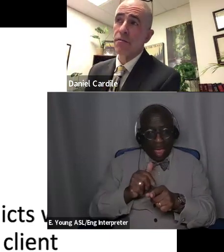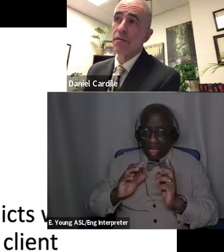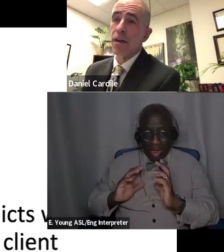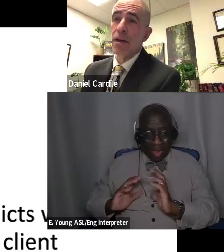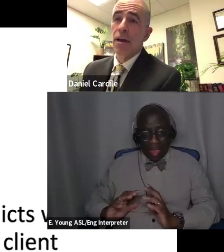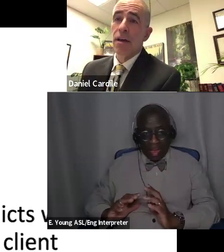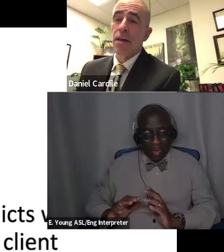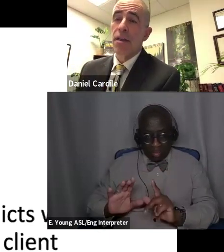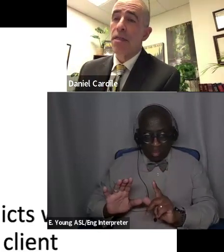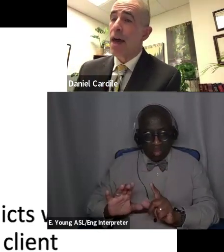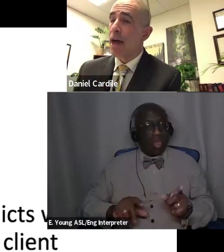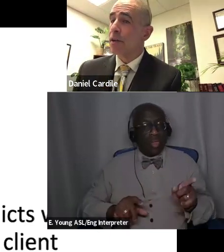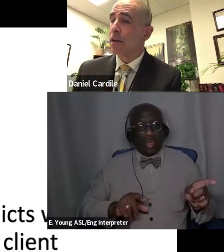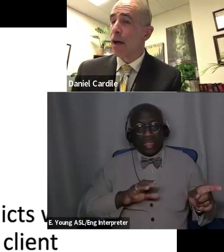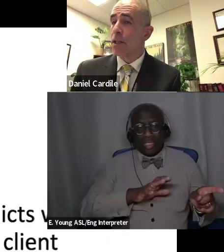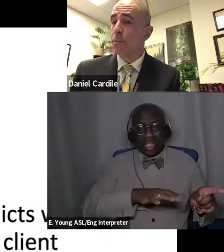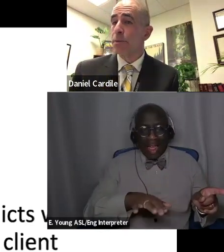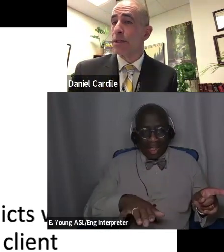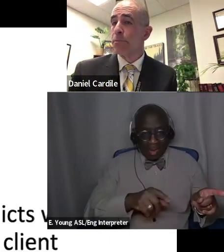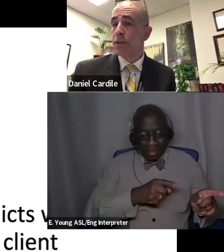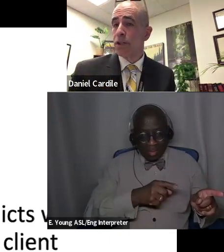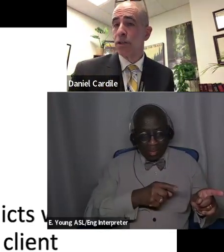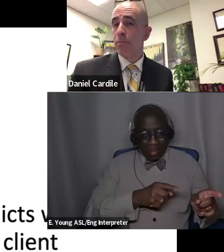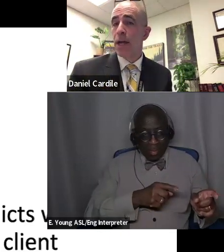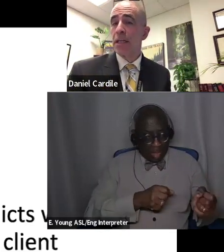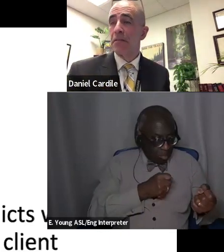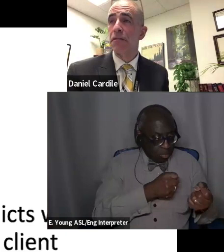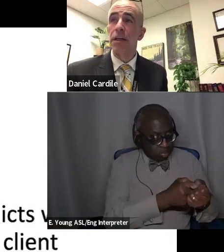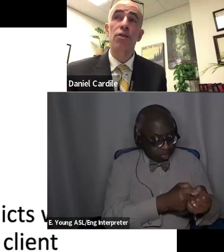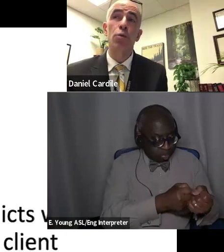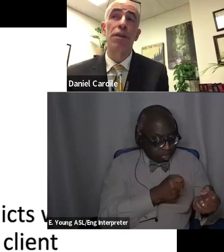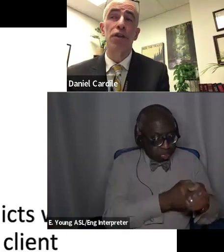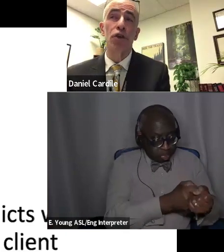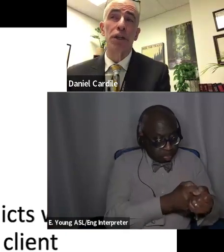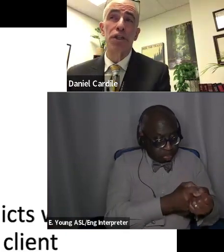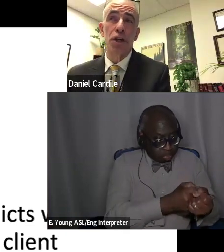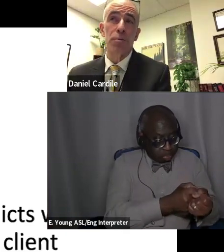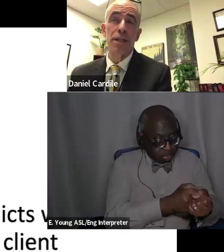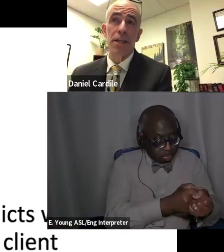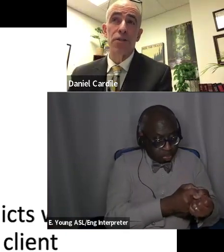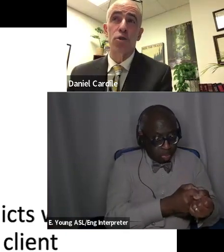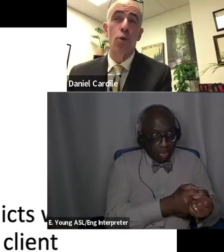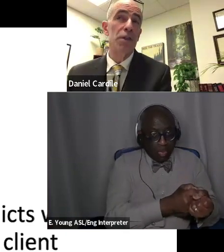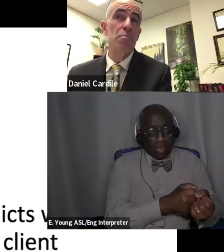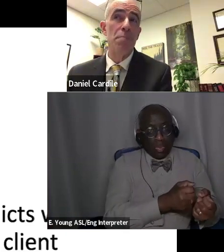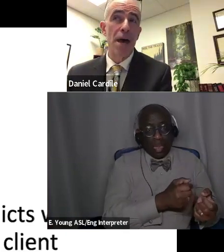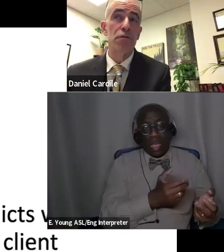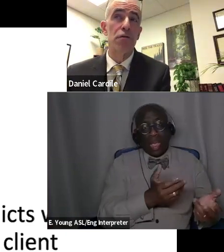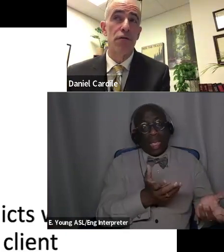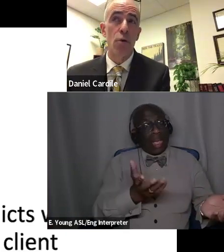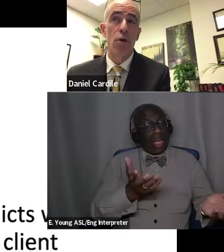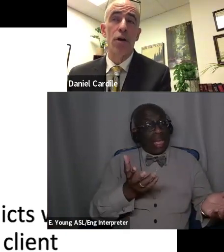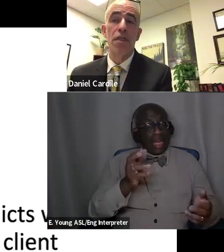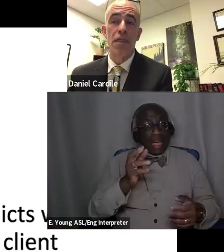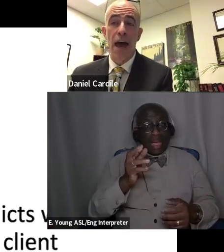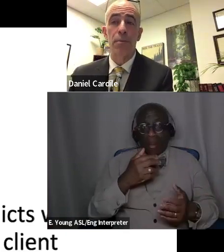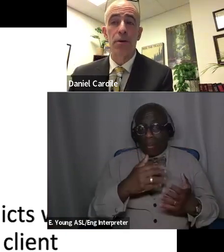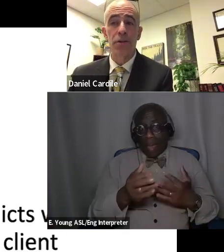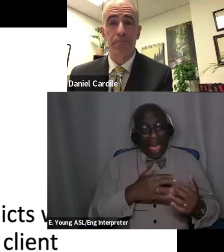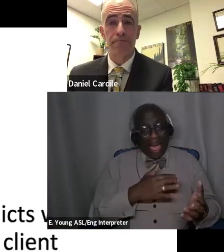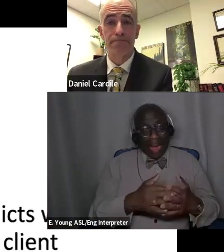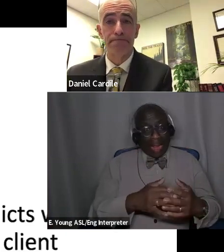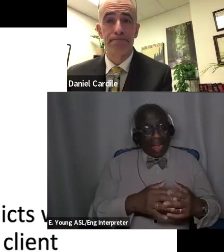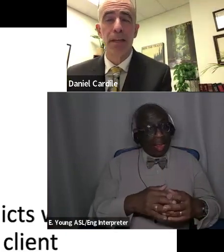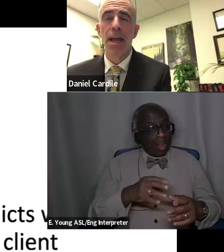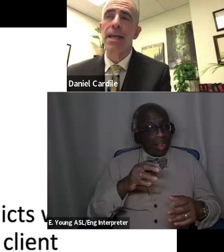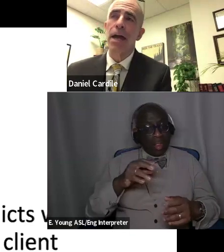even if that client's position might conflict with the attorney's judgment as to what is best for that